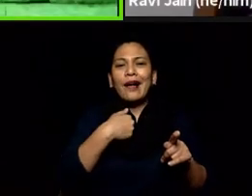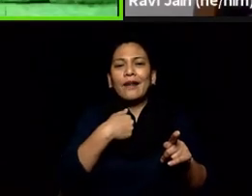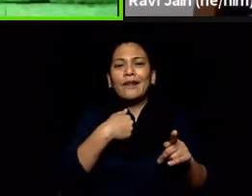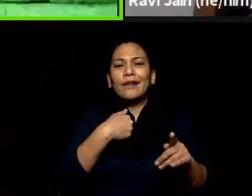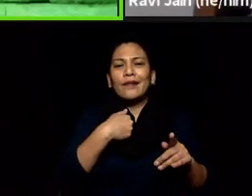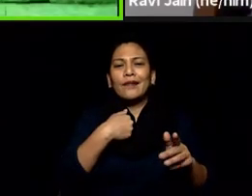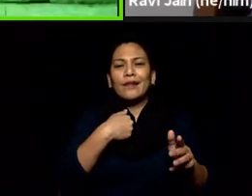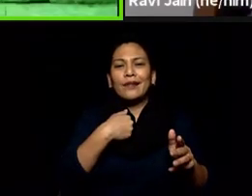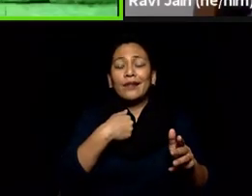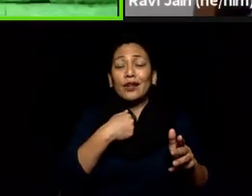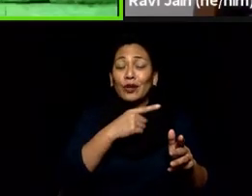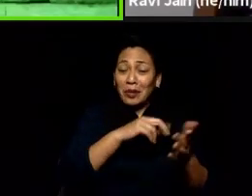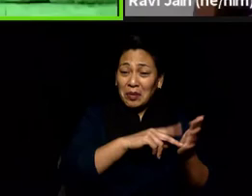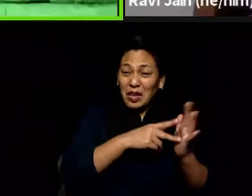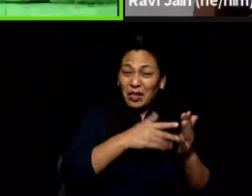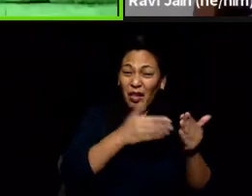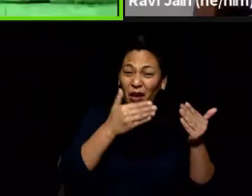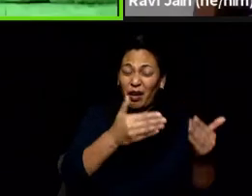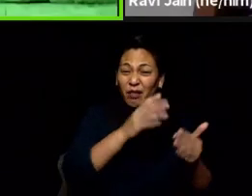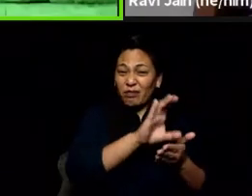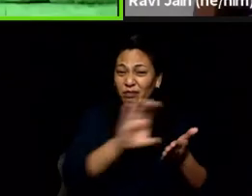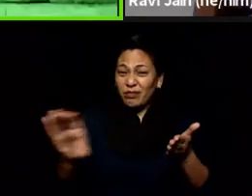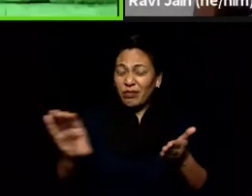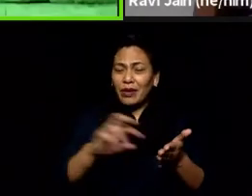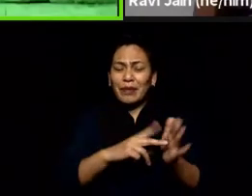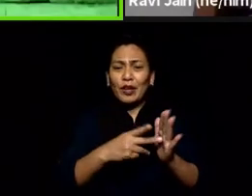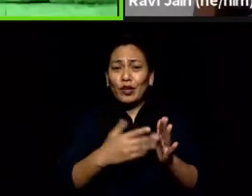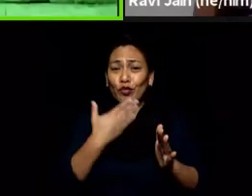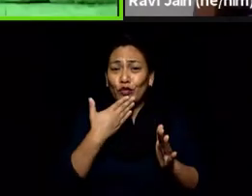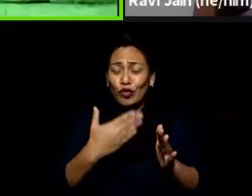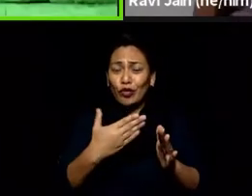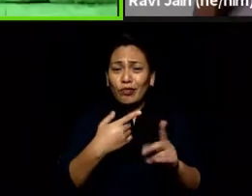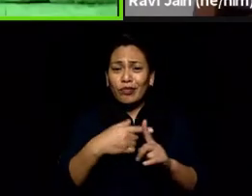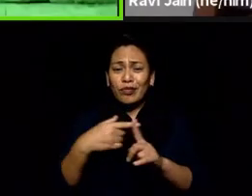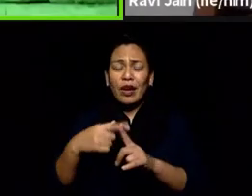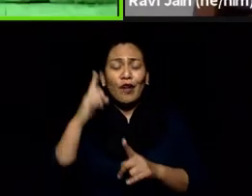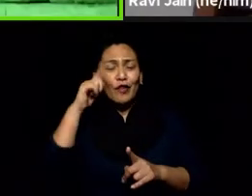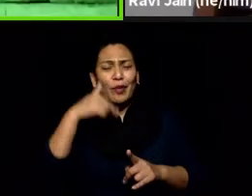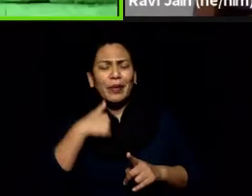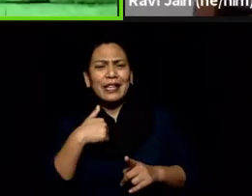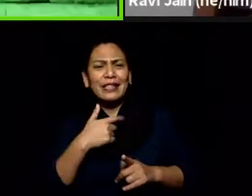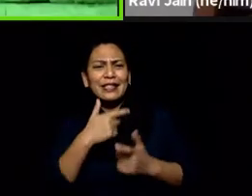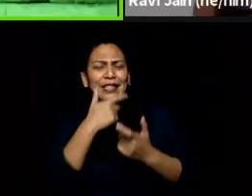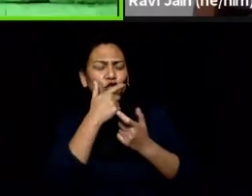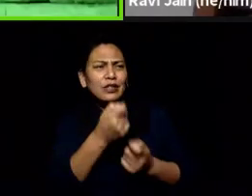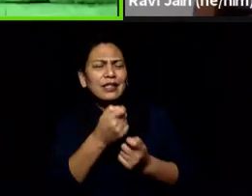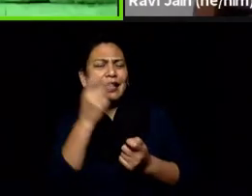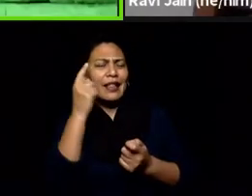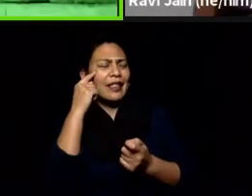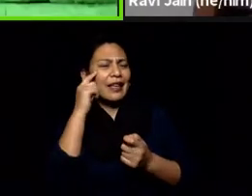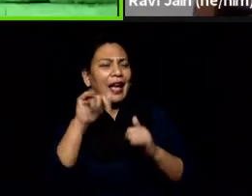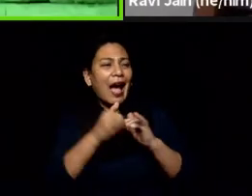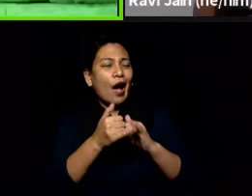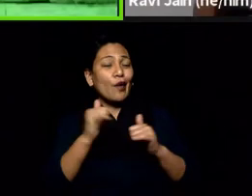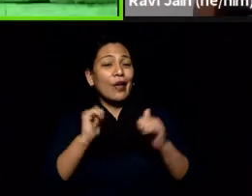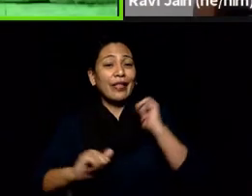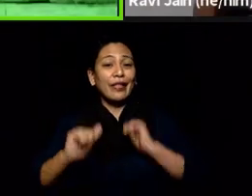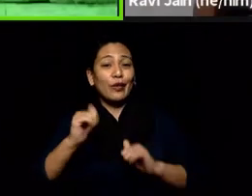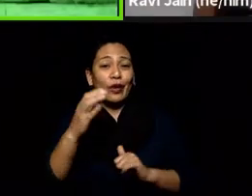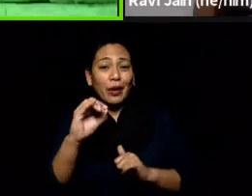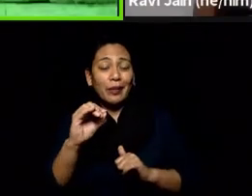like what? Doing good? Like doing like it's more interesting to me to think about a conversation amongst theater